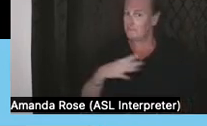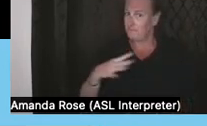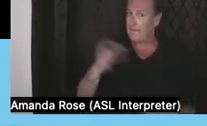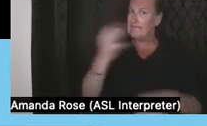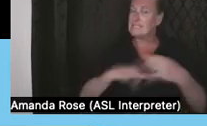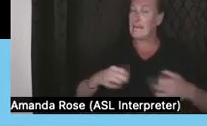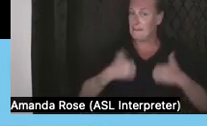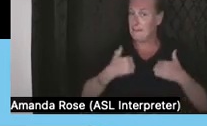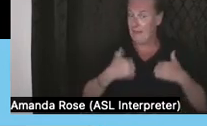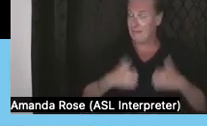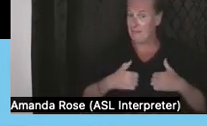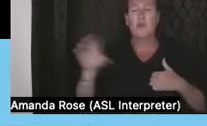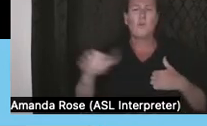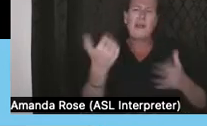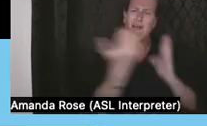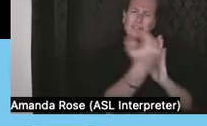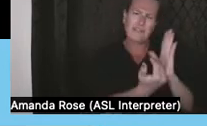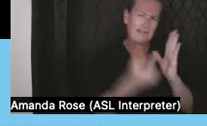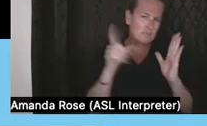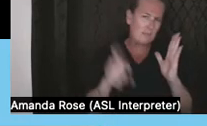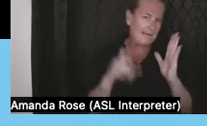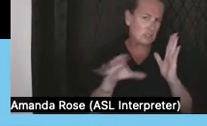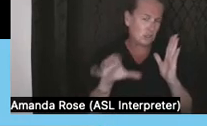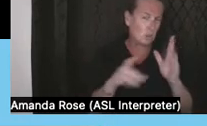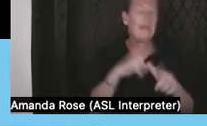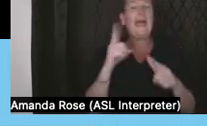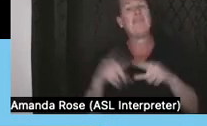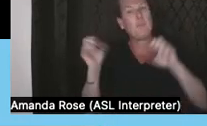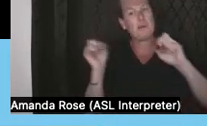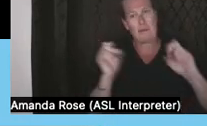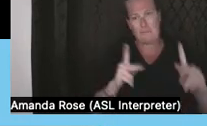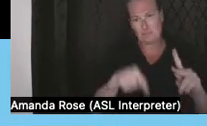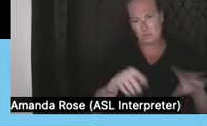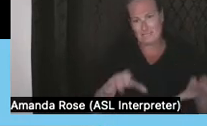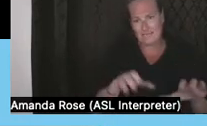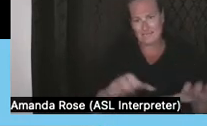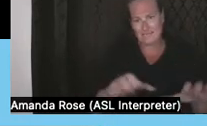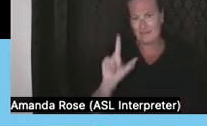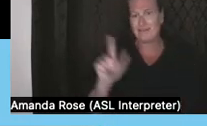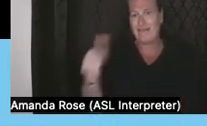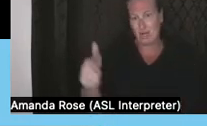do we have on our list that we need to get done, and then we can come back to this activity later.